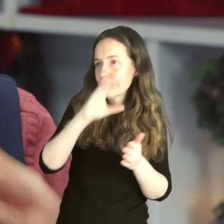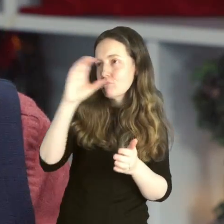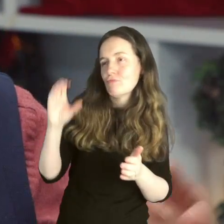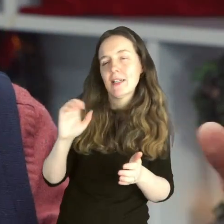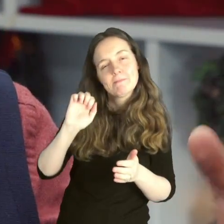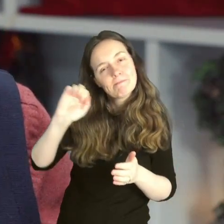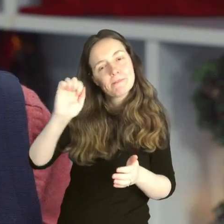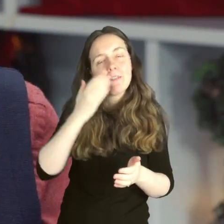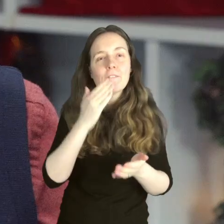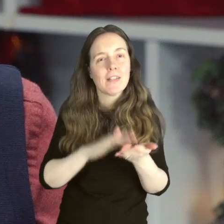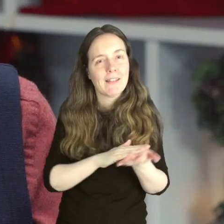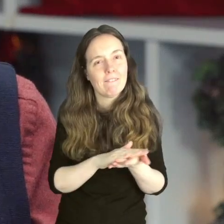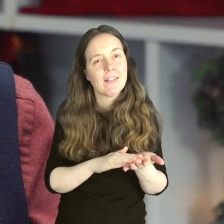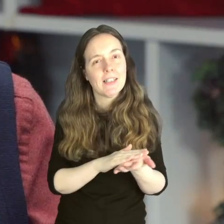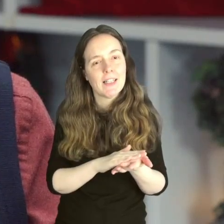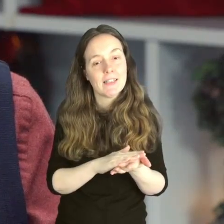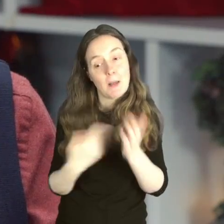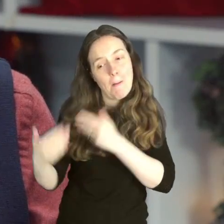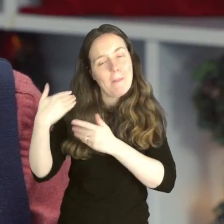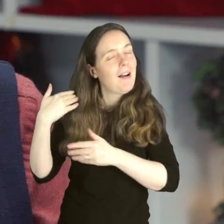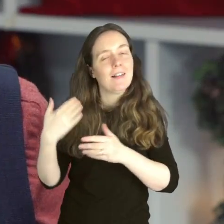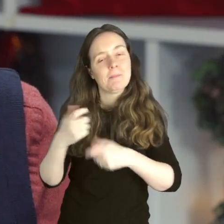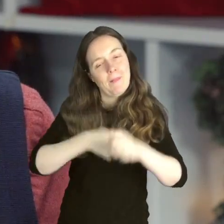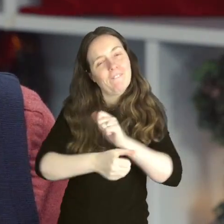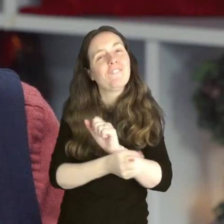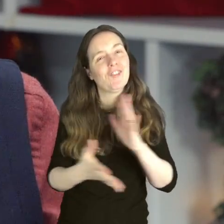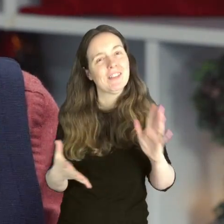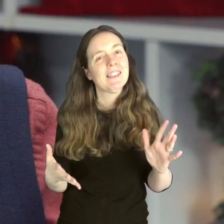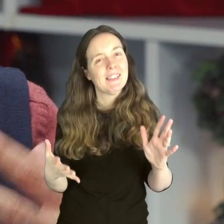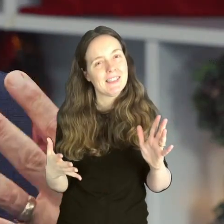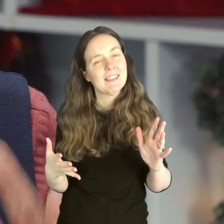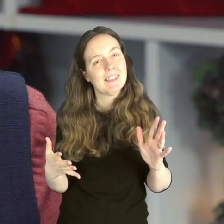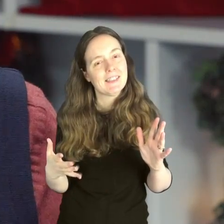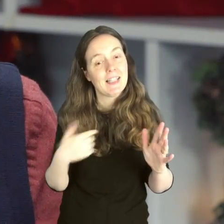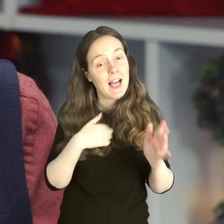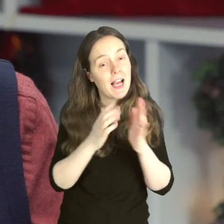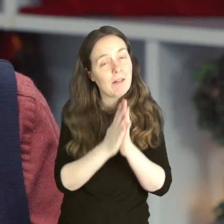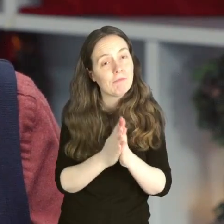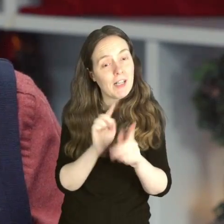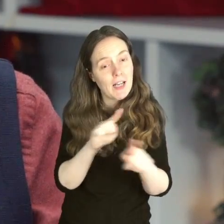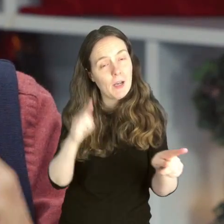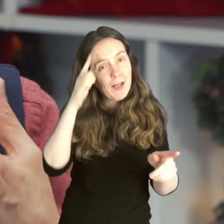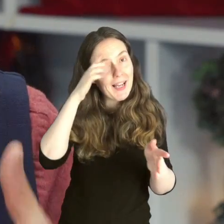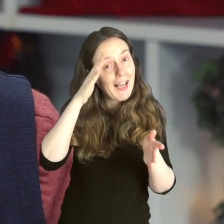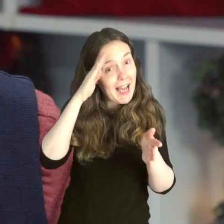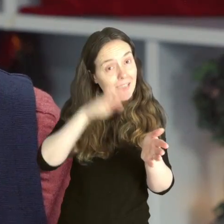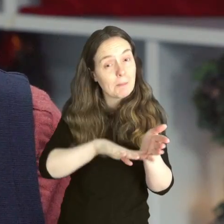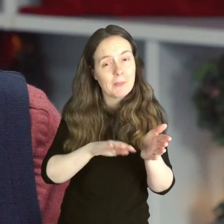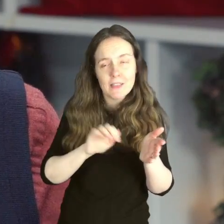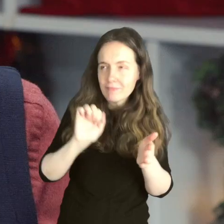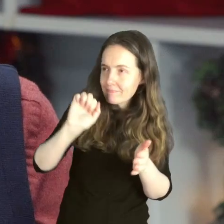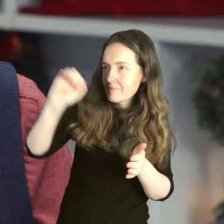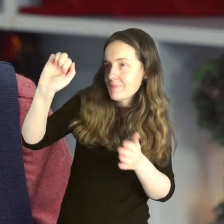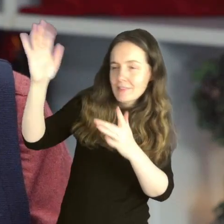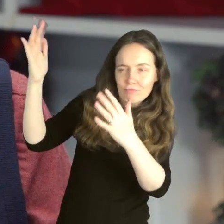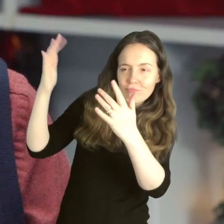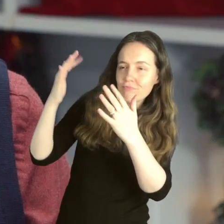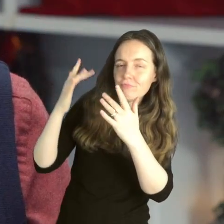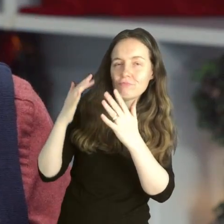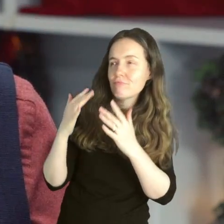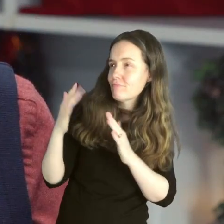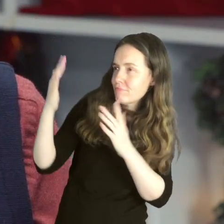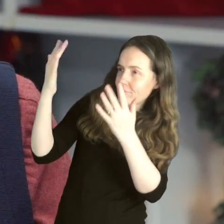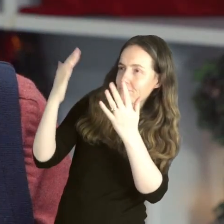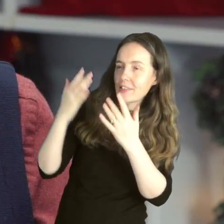and be set free from the past. I pray that you will experience his presence by his